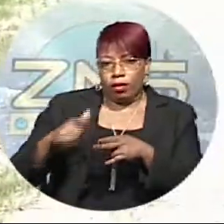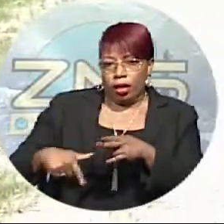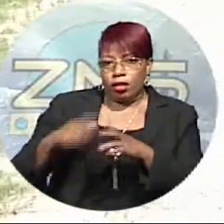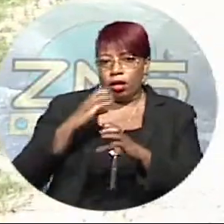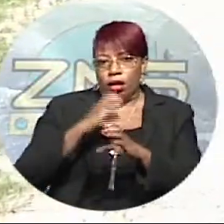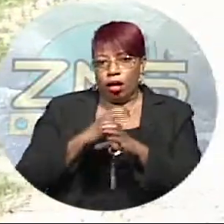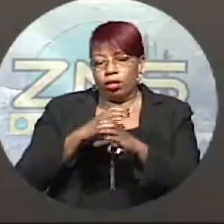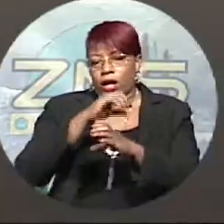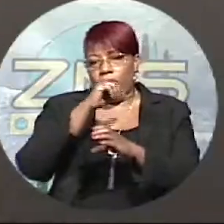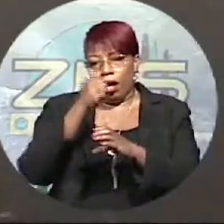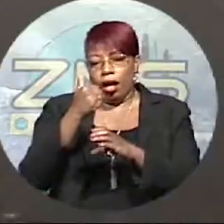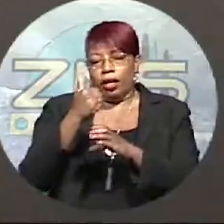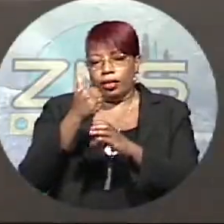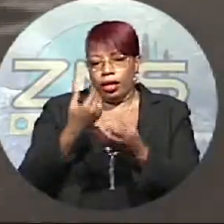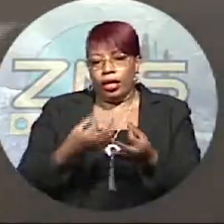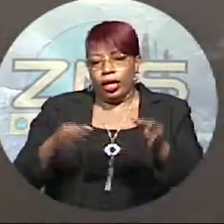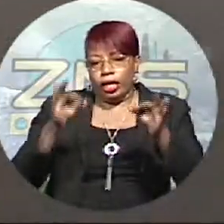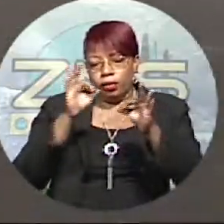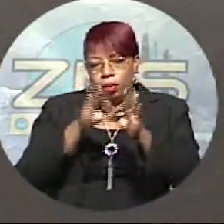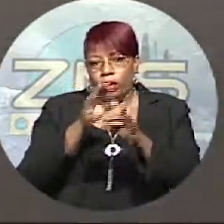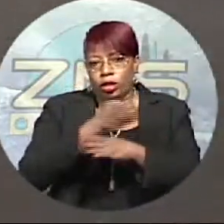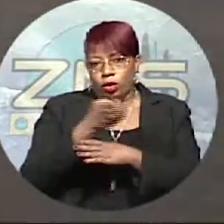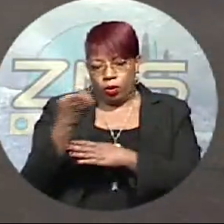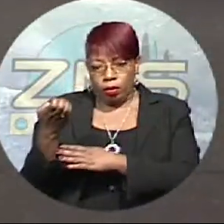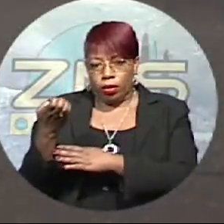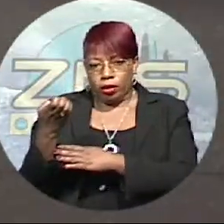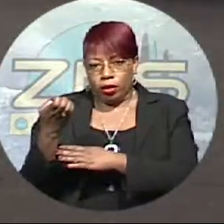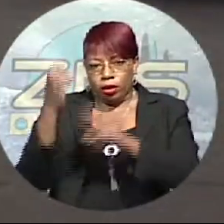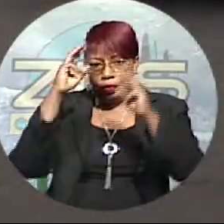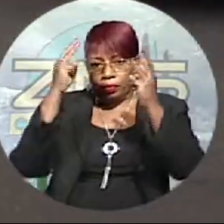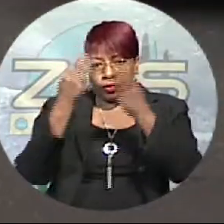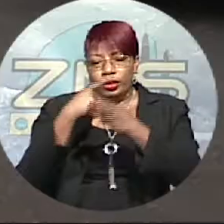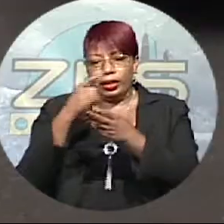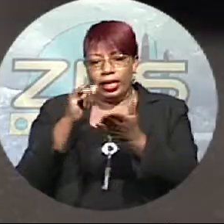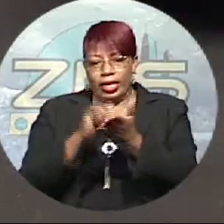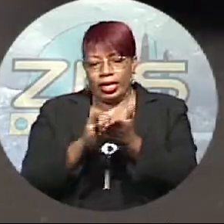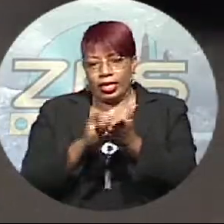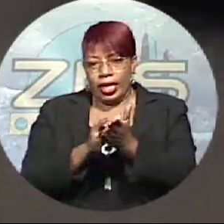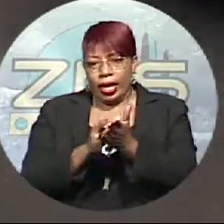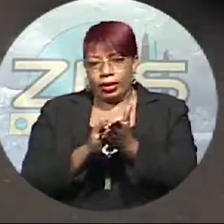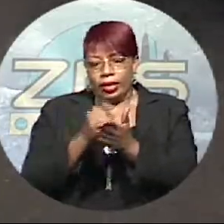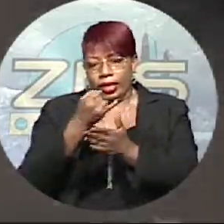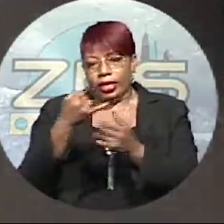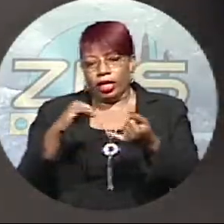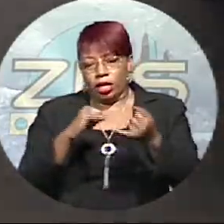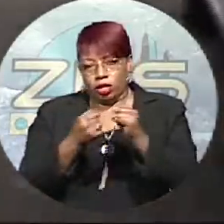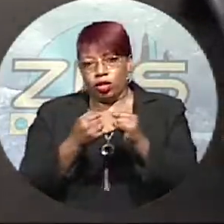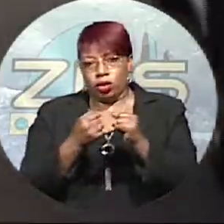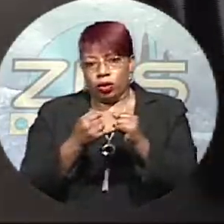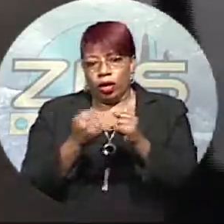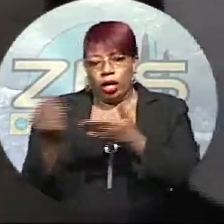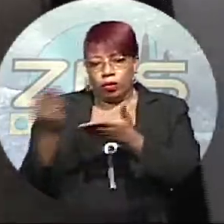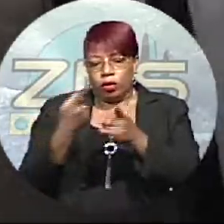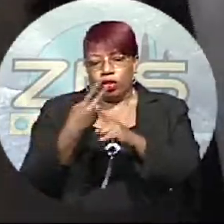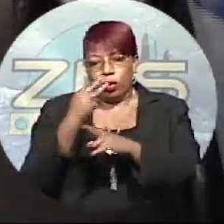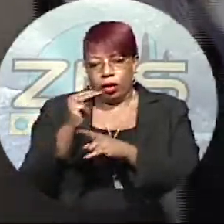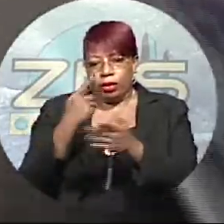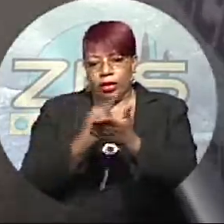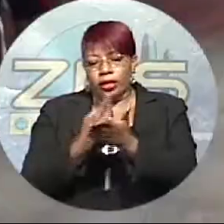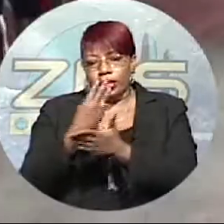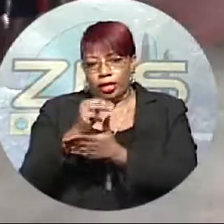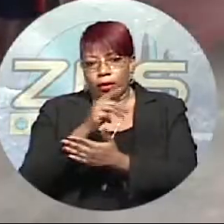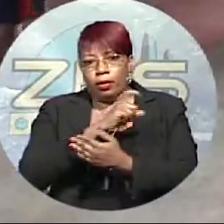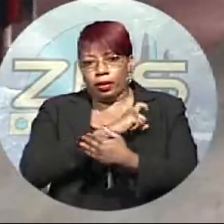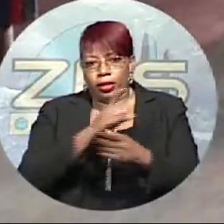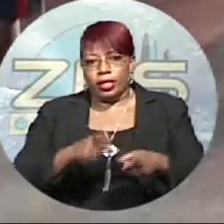cars, or other critical equipment. The police commissioner says whenever issues are brought to his attention, he addresses them, and the police